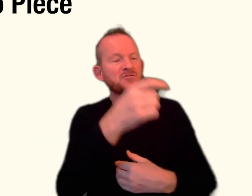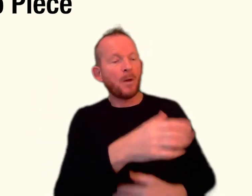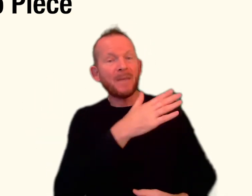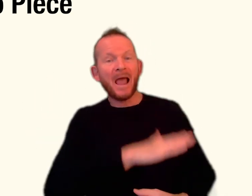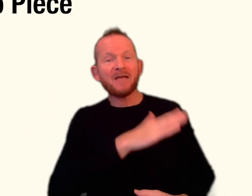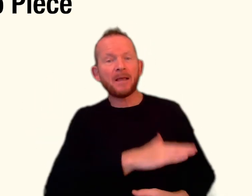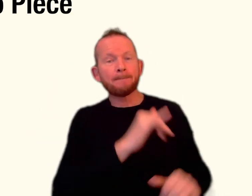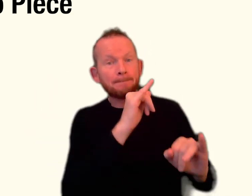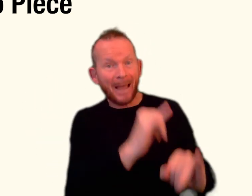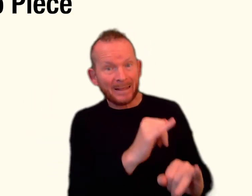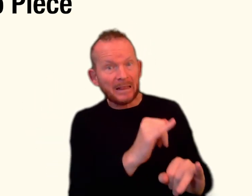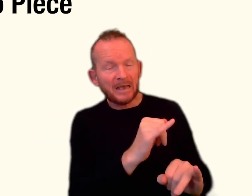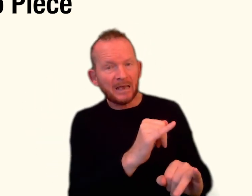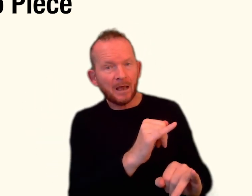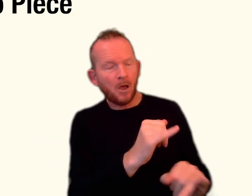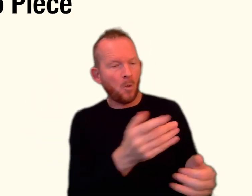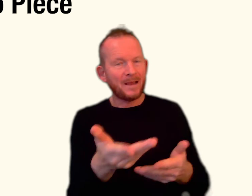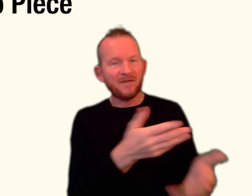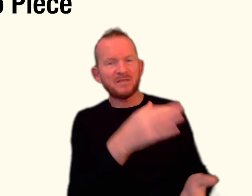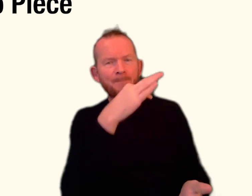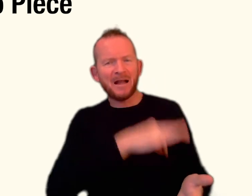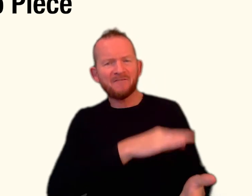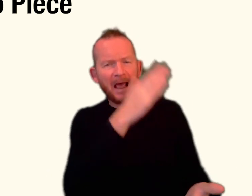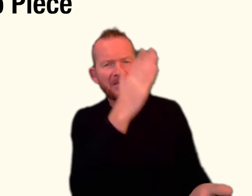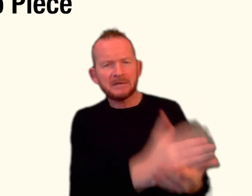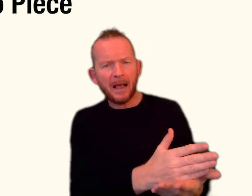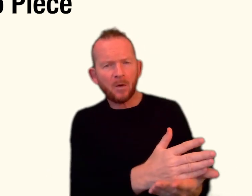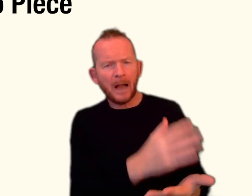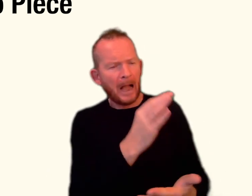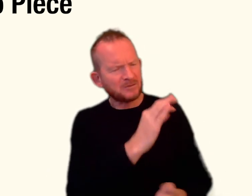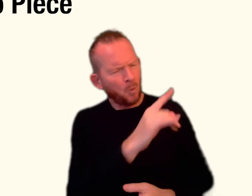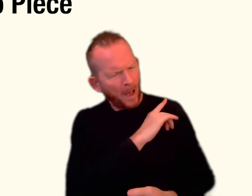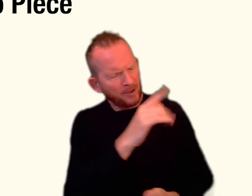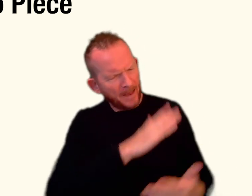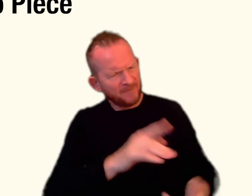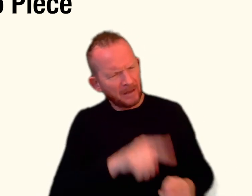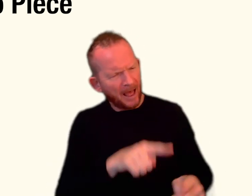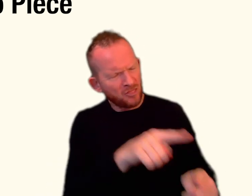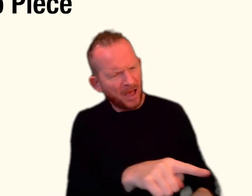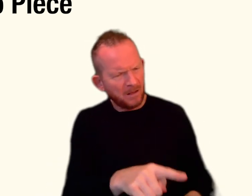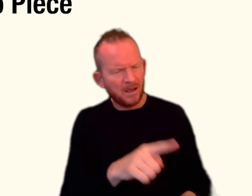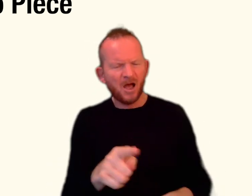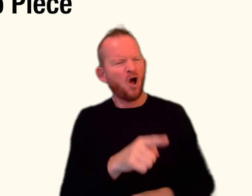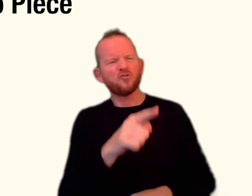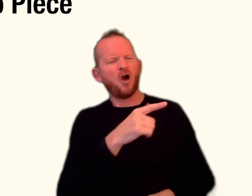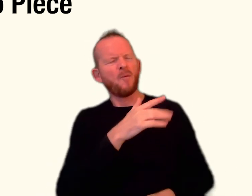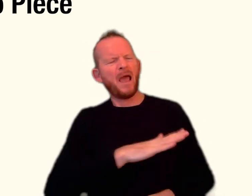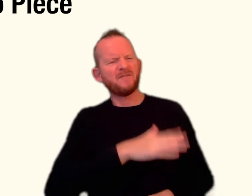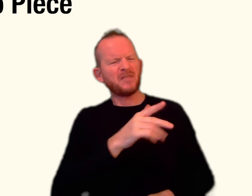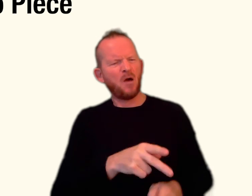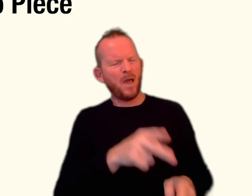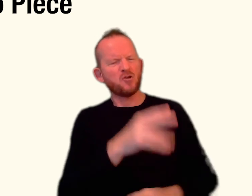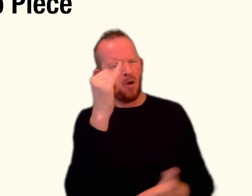behaving badly, we are given the benefit of doubt and we are asked, why are you behaving that? Whilst then, oh, you're behaving that way,